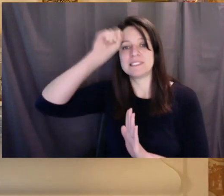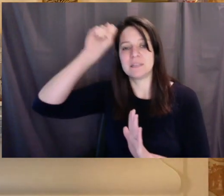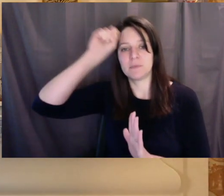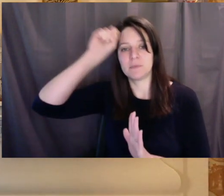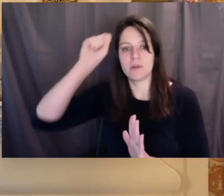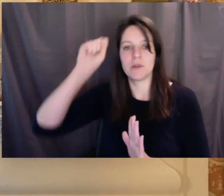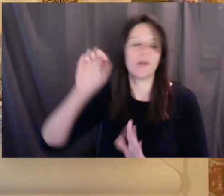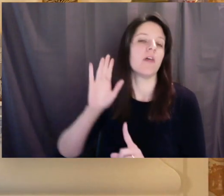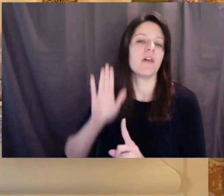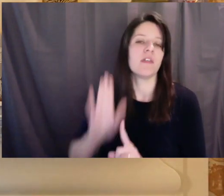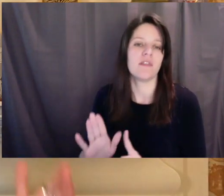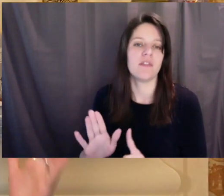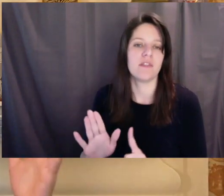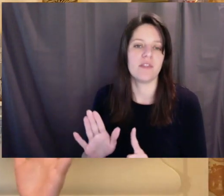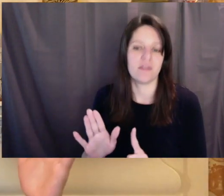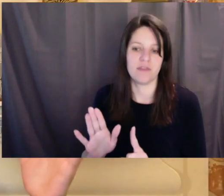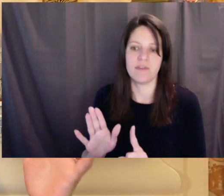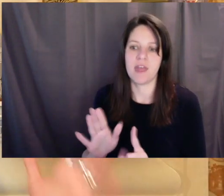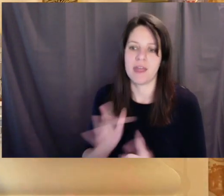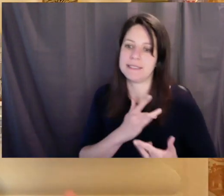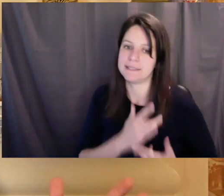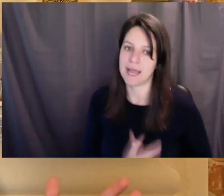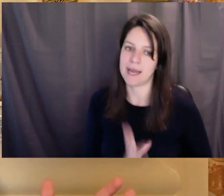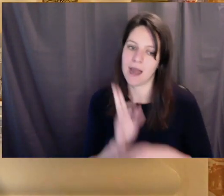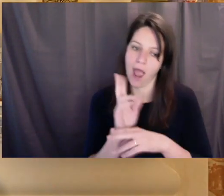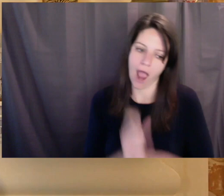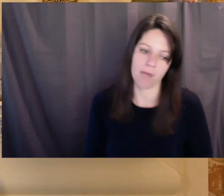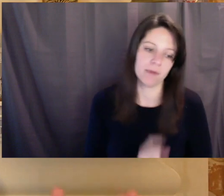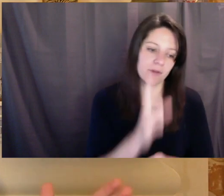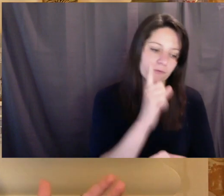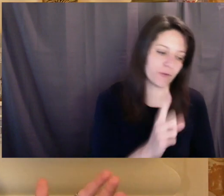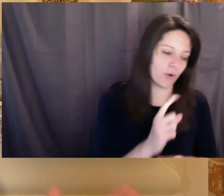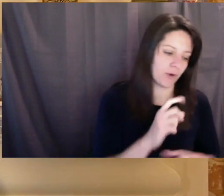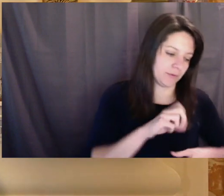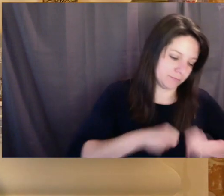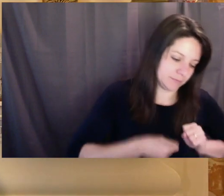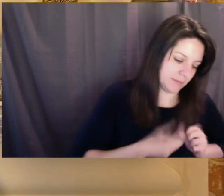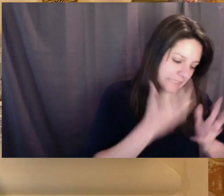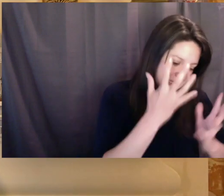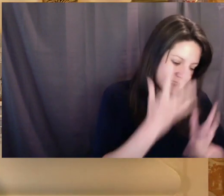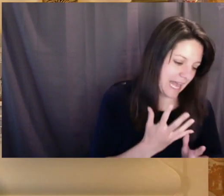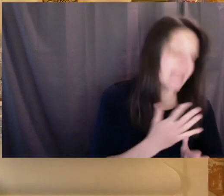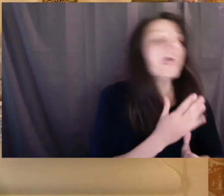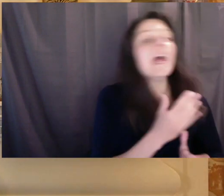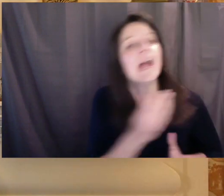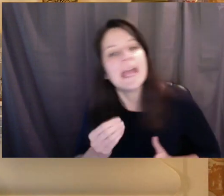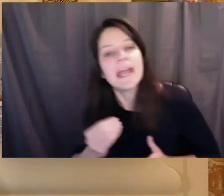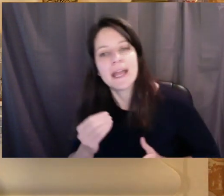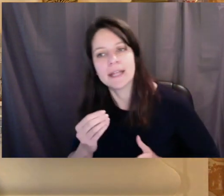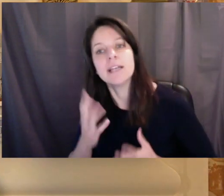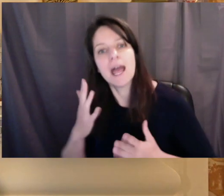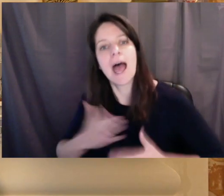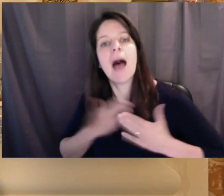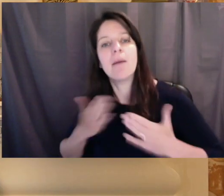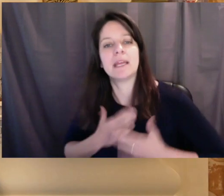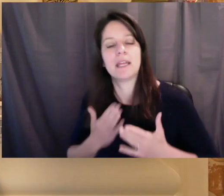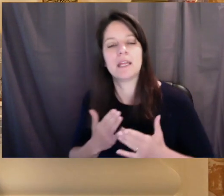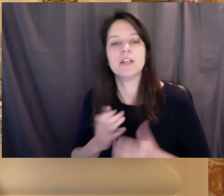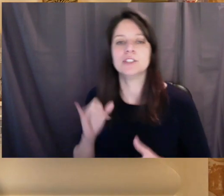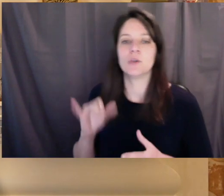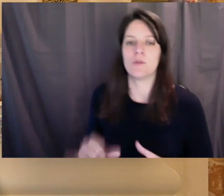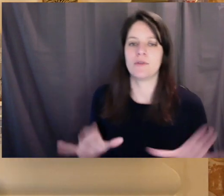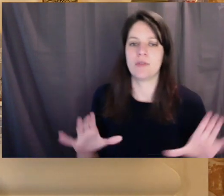the prophet Samuel, there was an equal instruction for a time of lamentation as there was for a time of joy